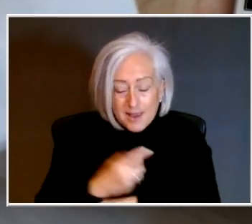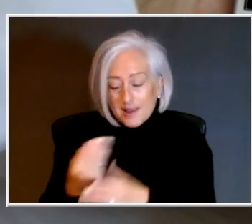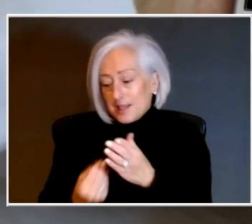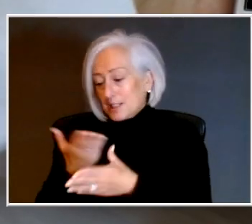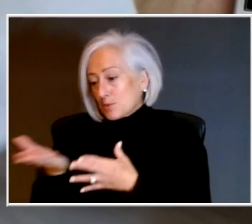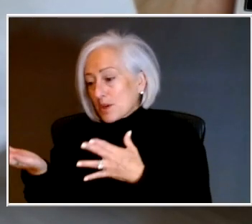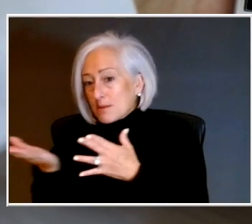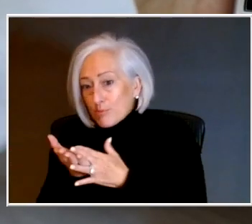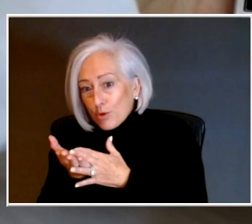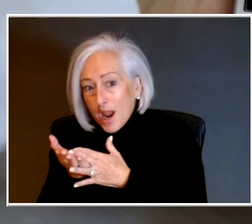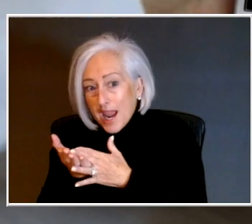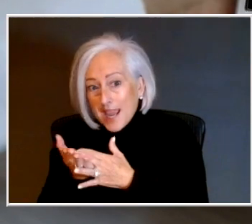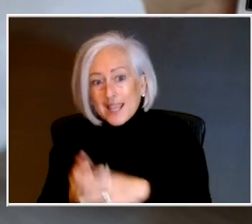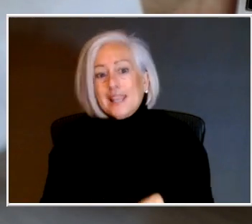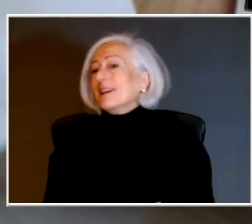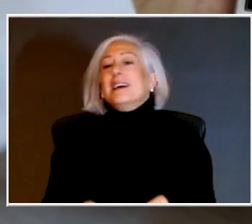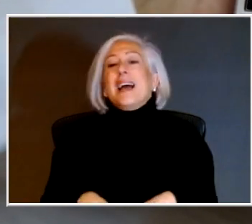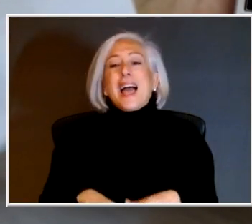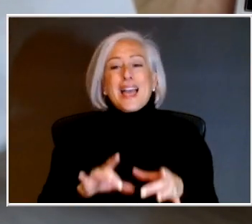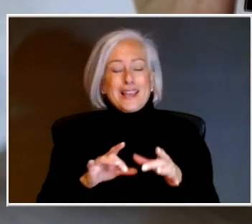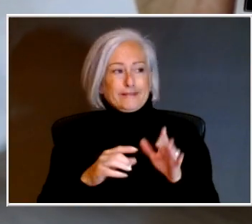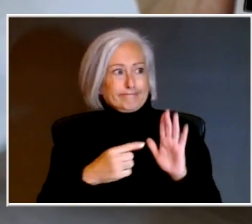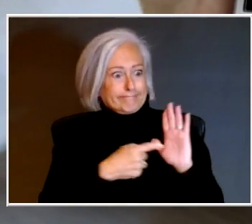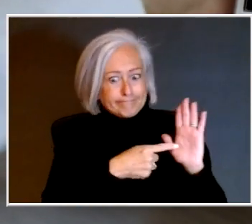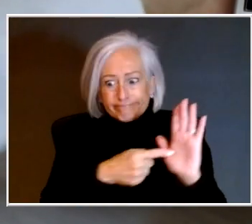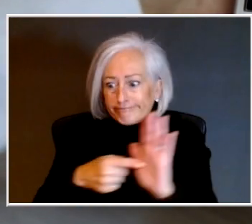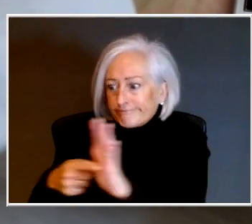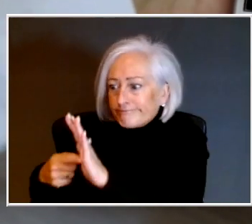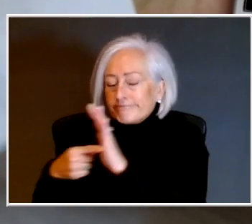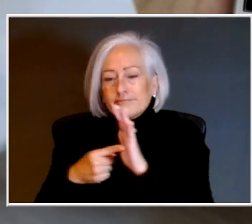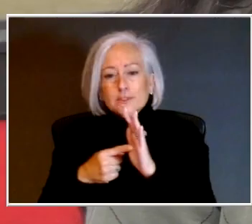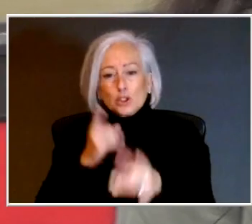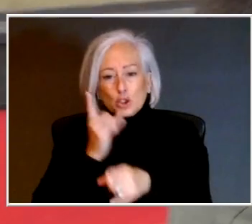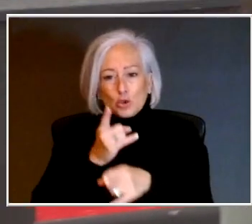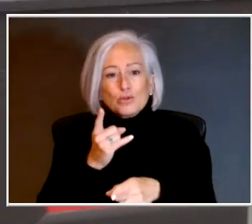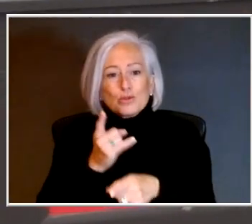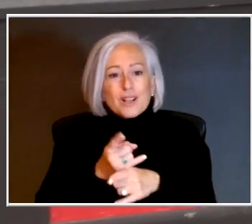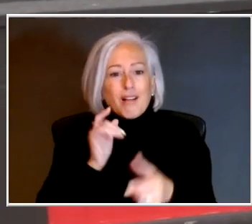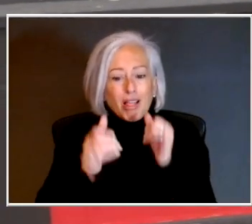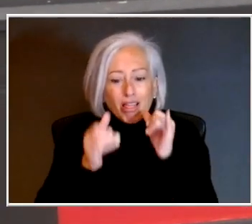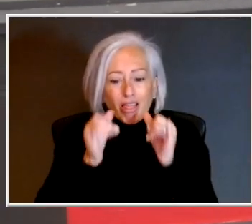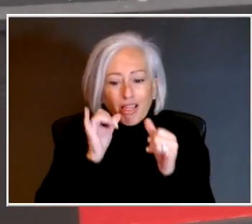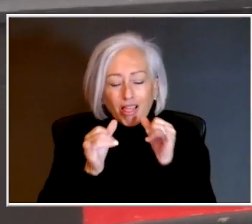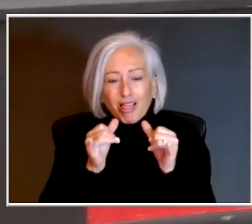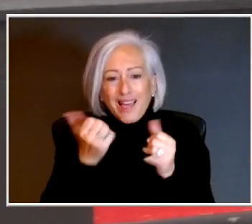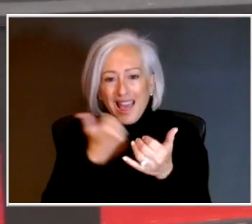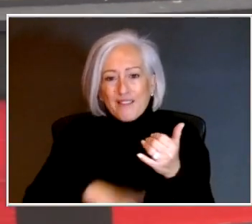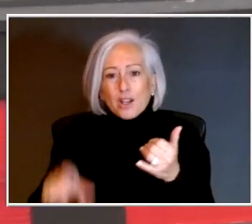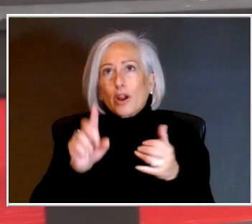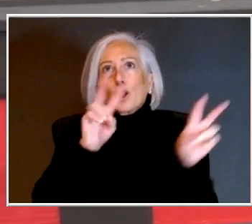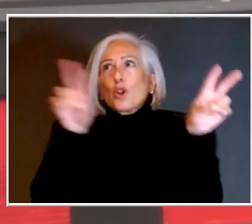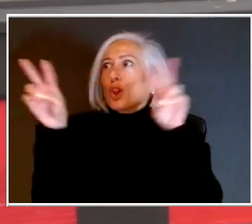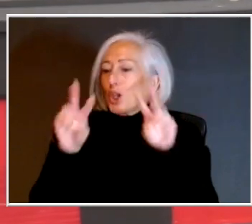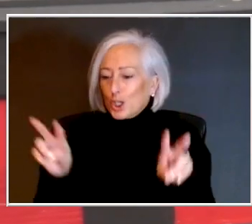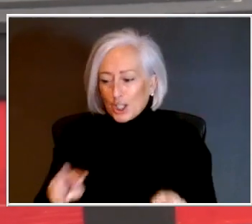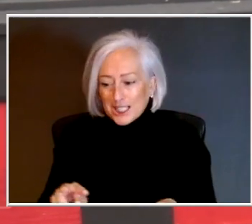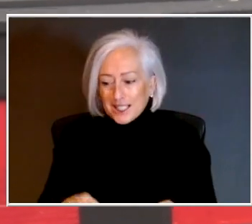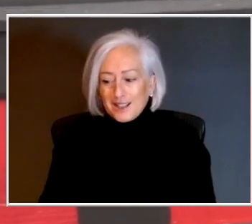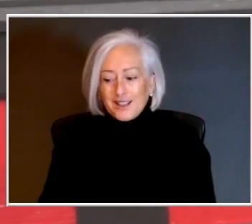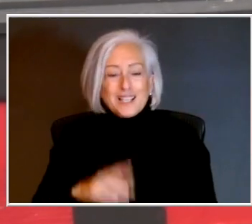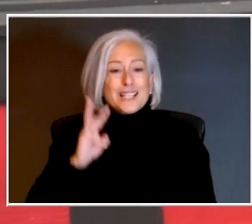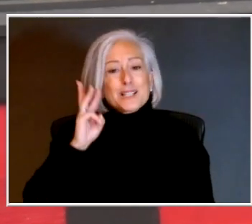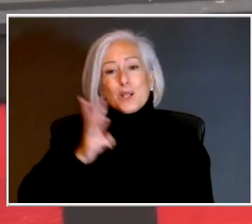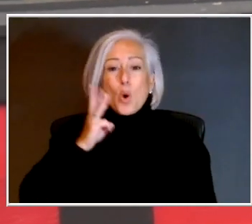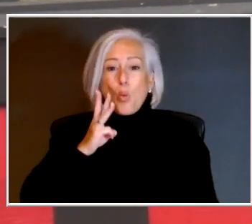that references to drinking seem to be everywhere you look or click these days. Oh, how it's wine o'clock somewhere,